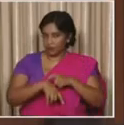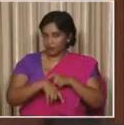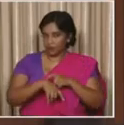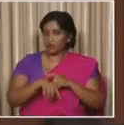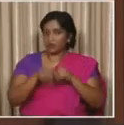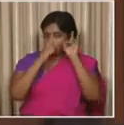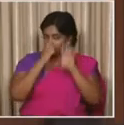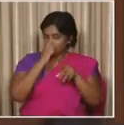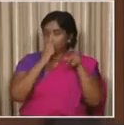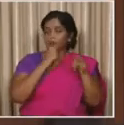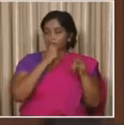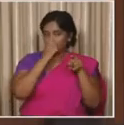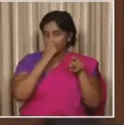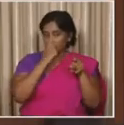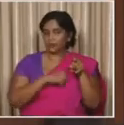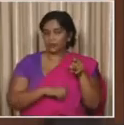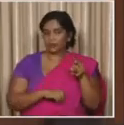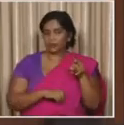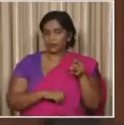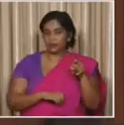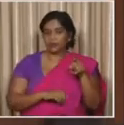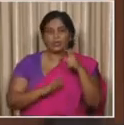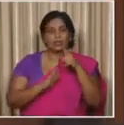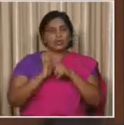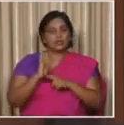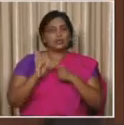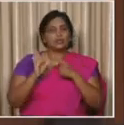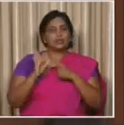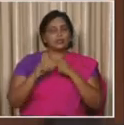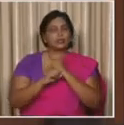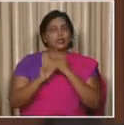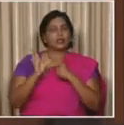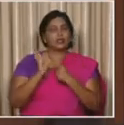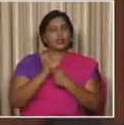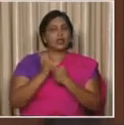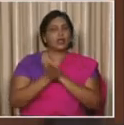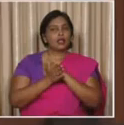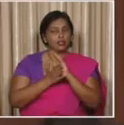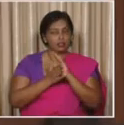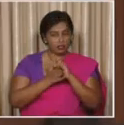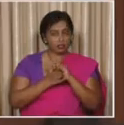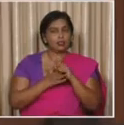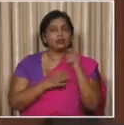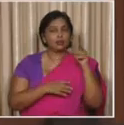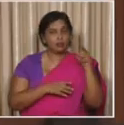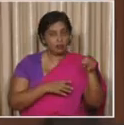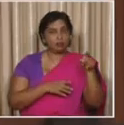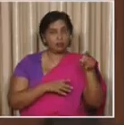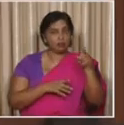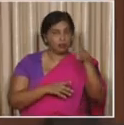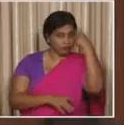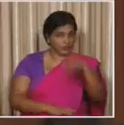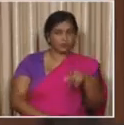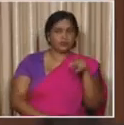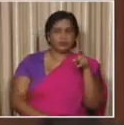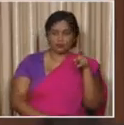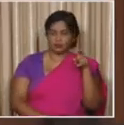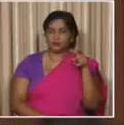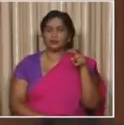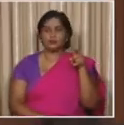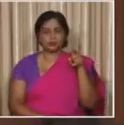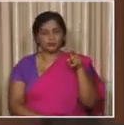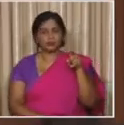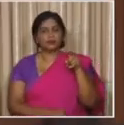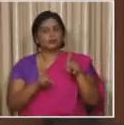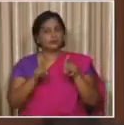to this matter is Jagat Priyankara, who is also a member of parliament, who was also in the chamber. So based on the Parliament Privileges